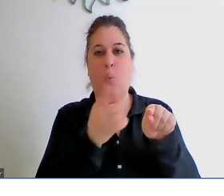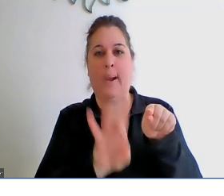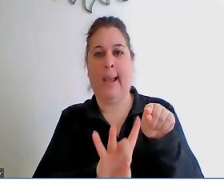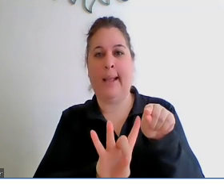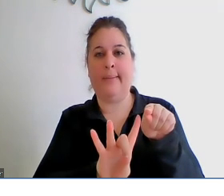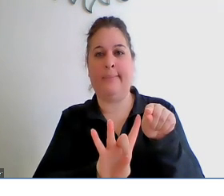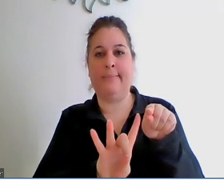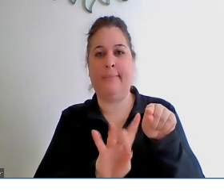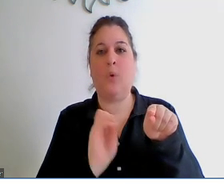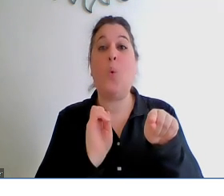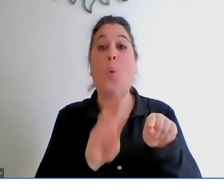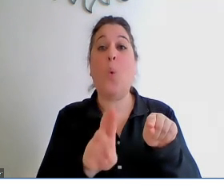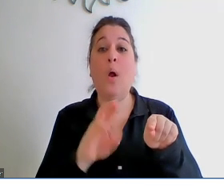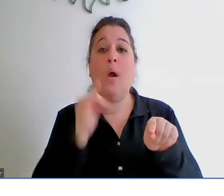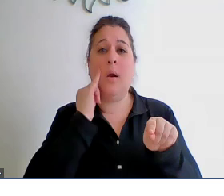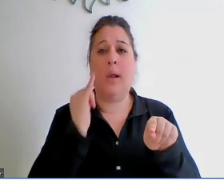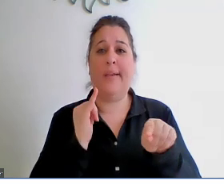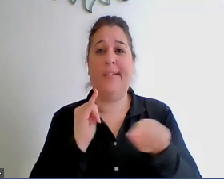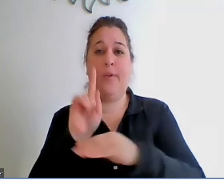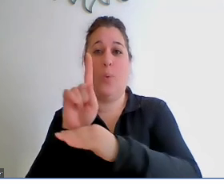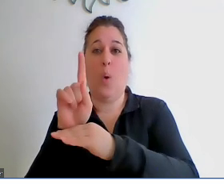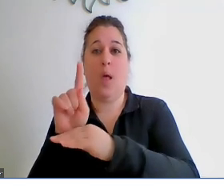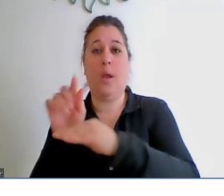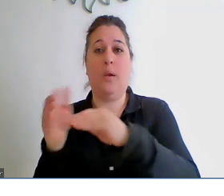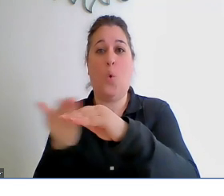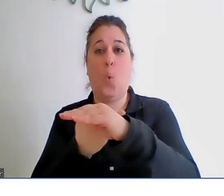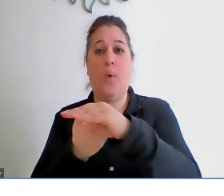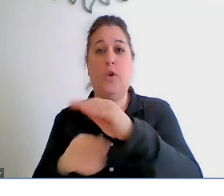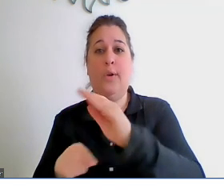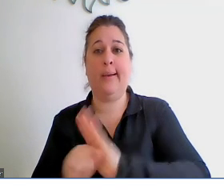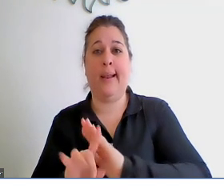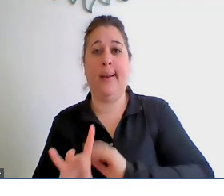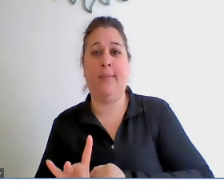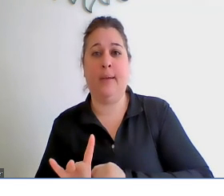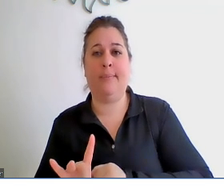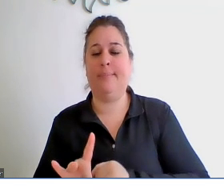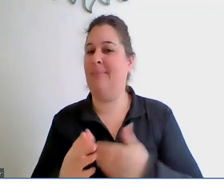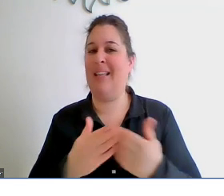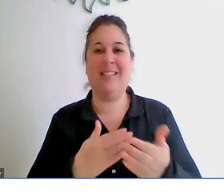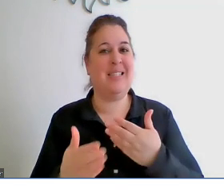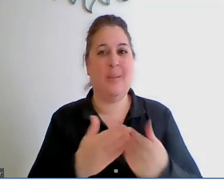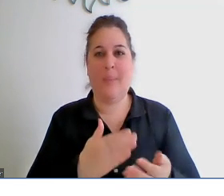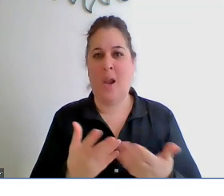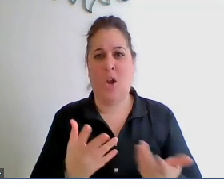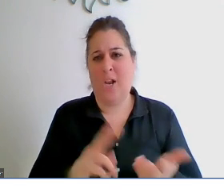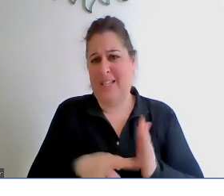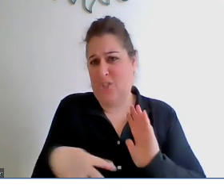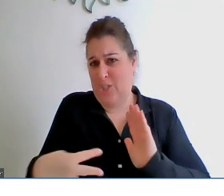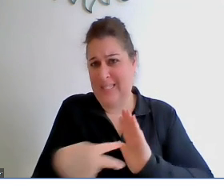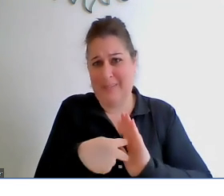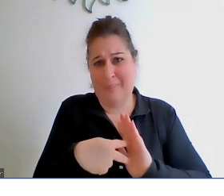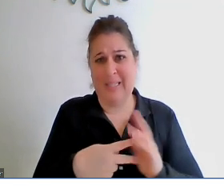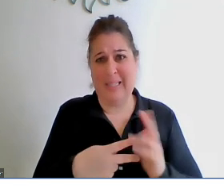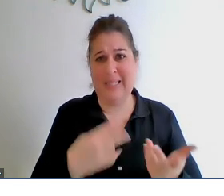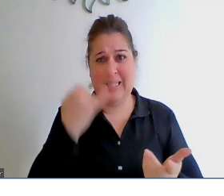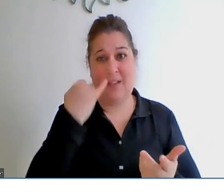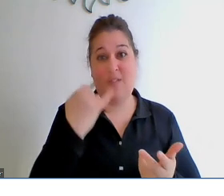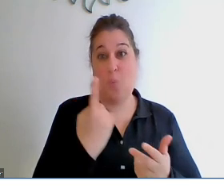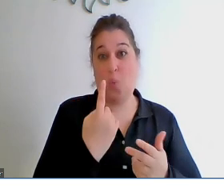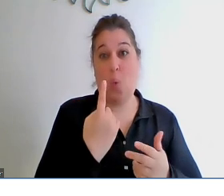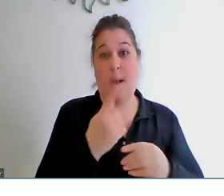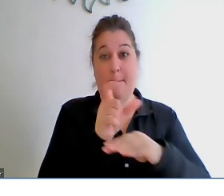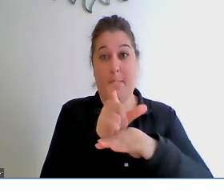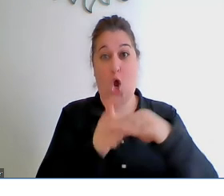look, a negative divided by a positive is a negative. It still means the whole fraction is negative. This is just saying the whole fraction is negative. This,